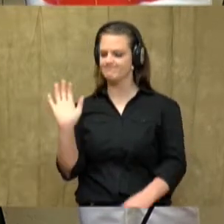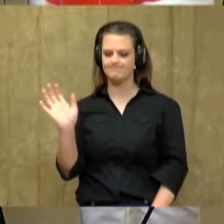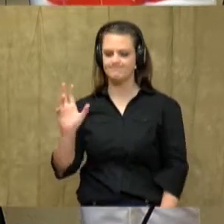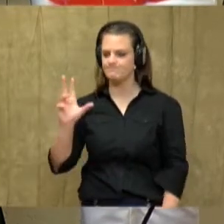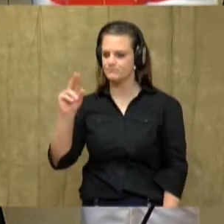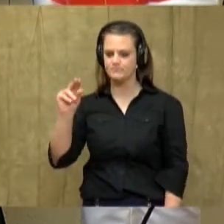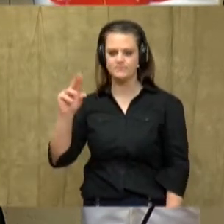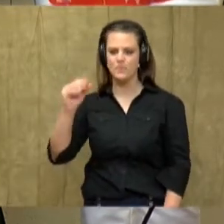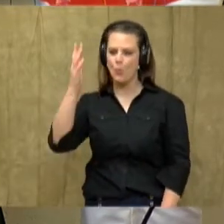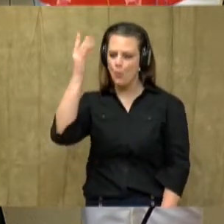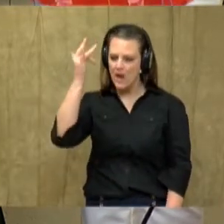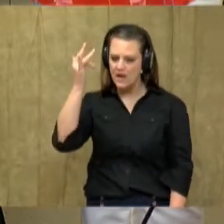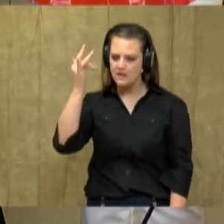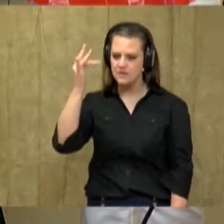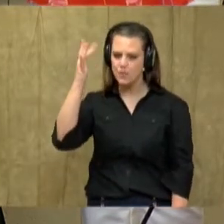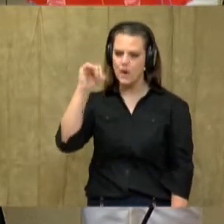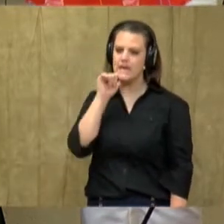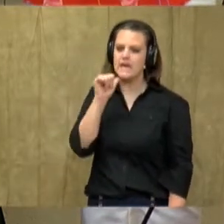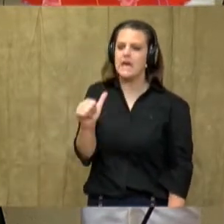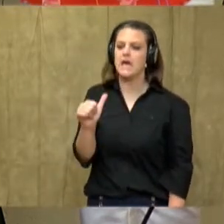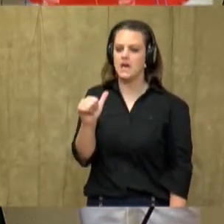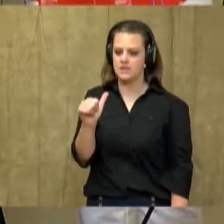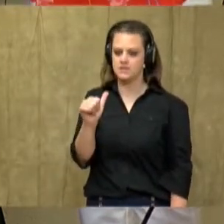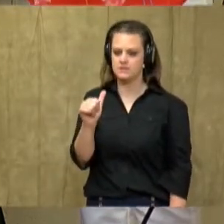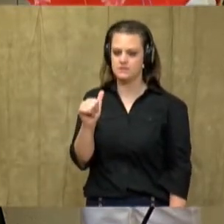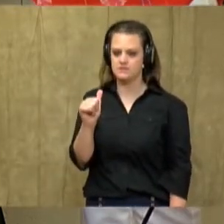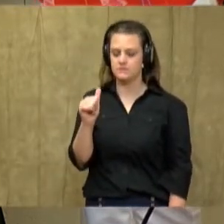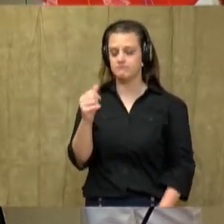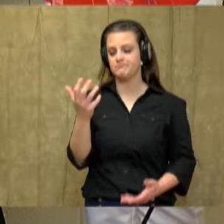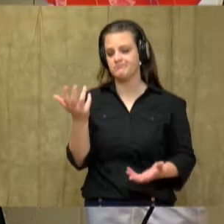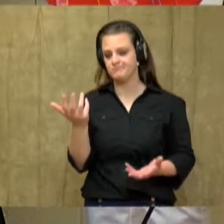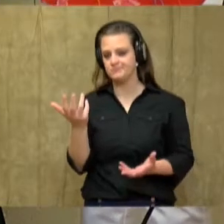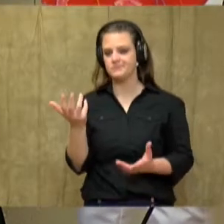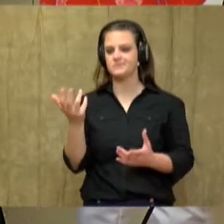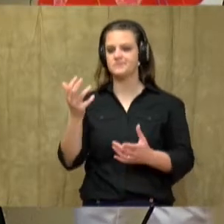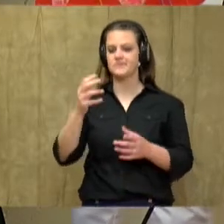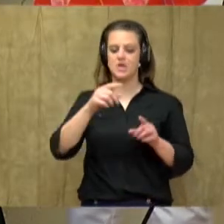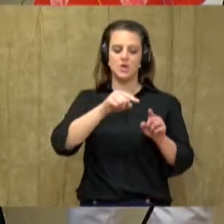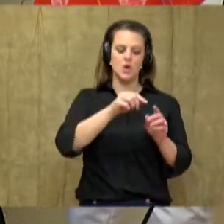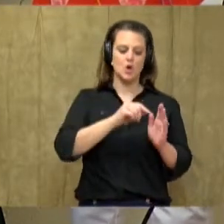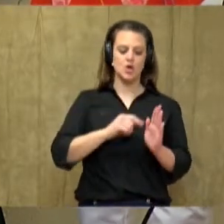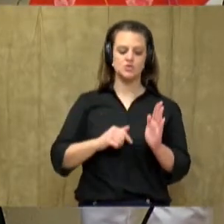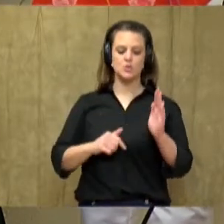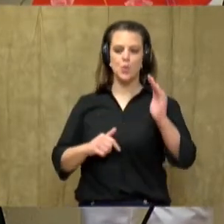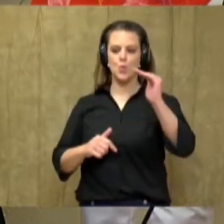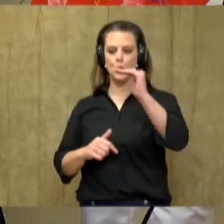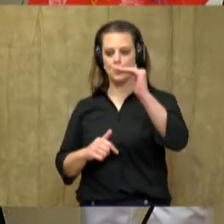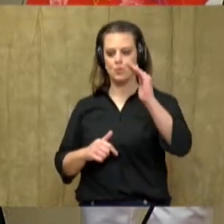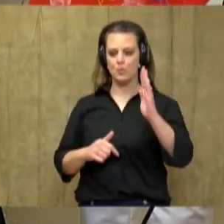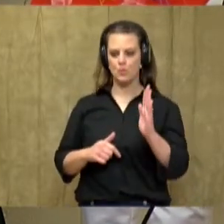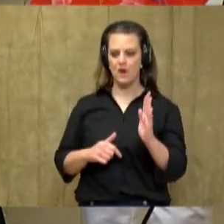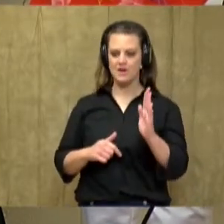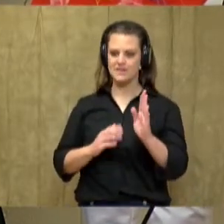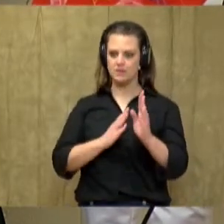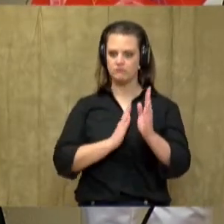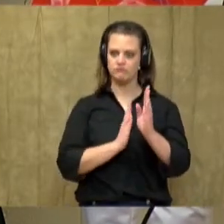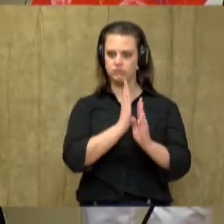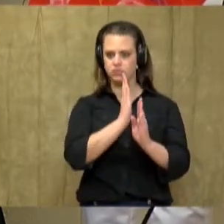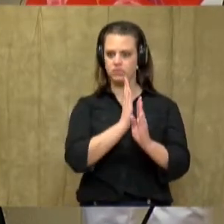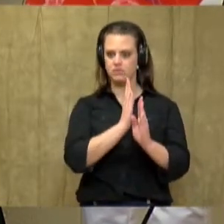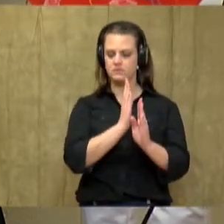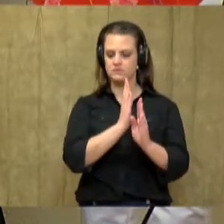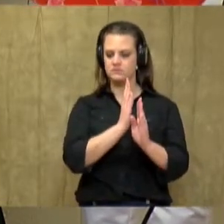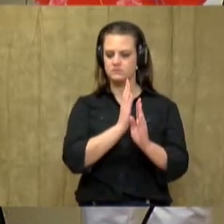it's not, is it? Why is it not a polygon? Well, all of the sides aren't straight, are they? There's